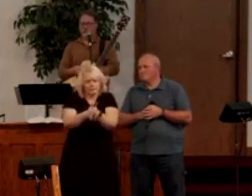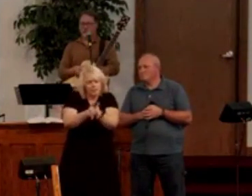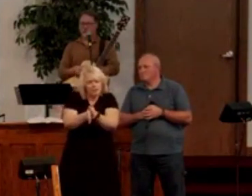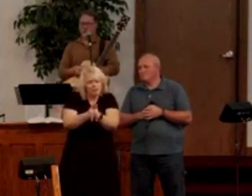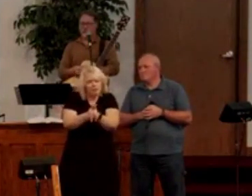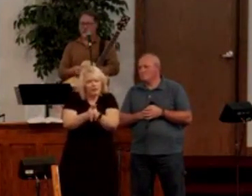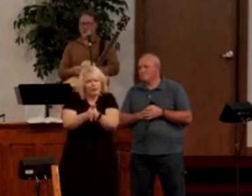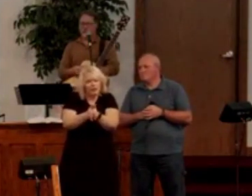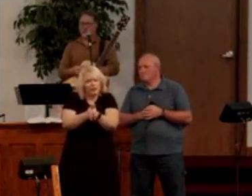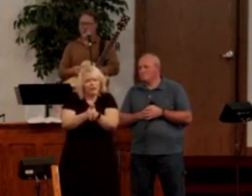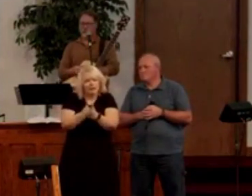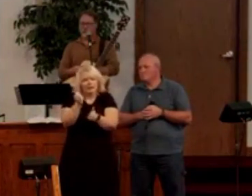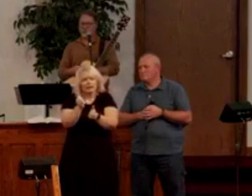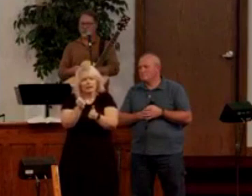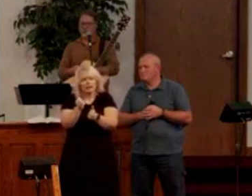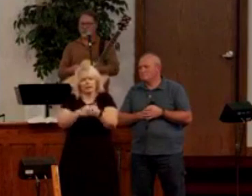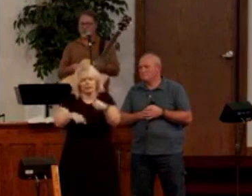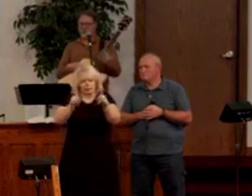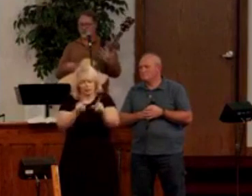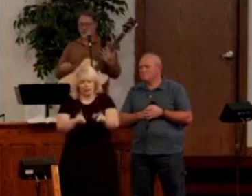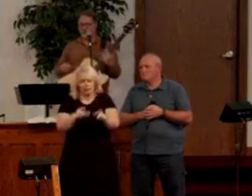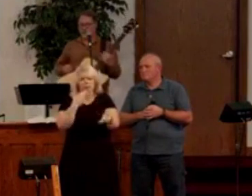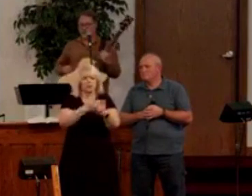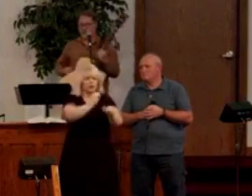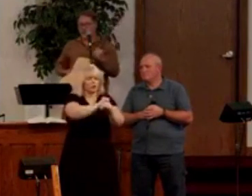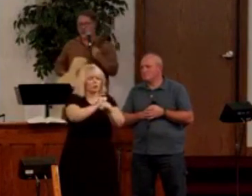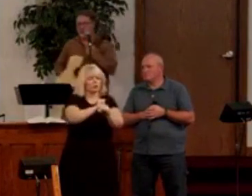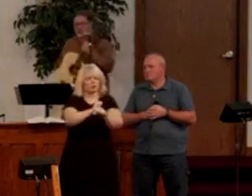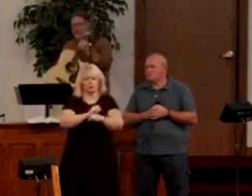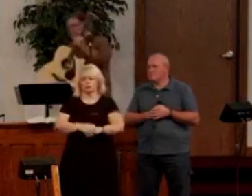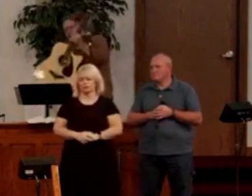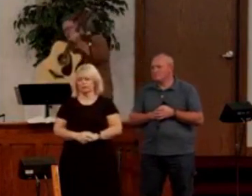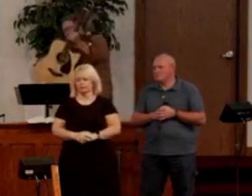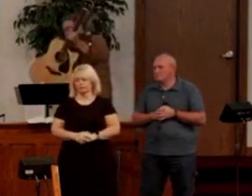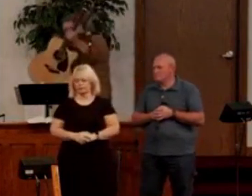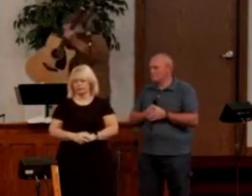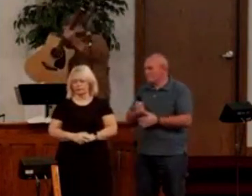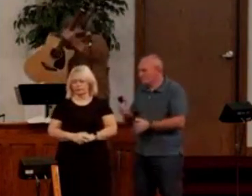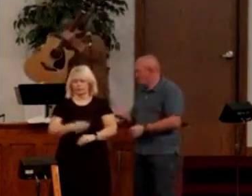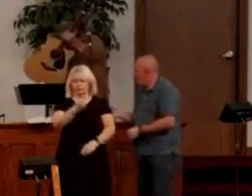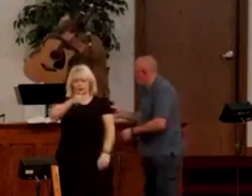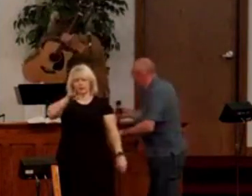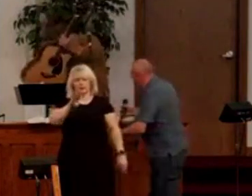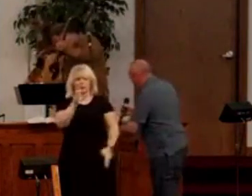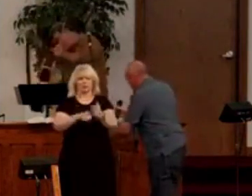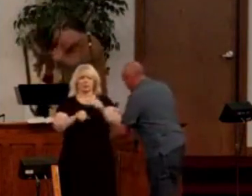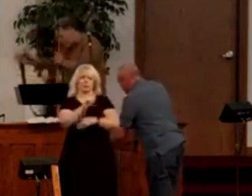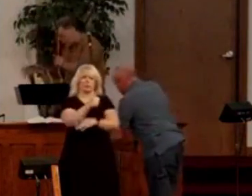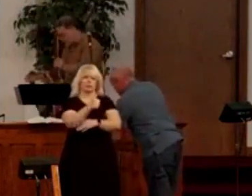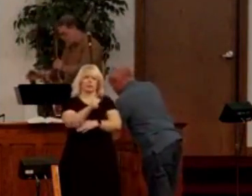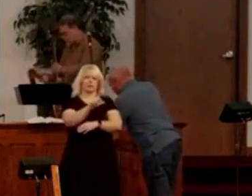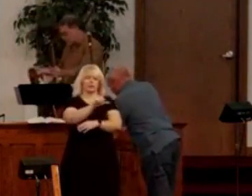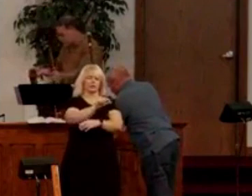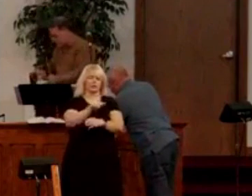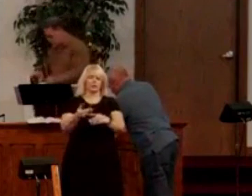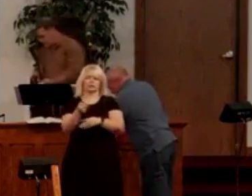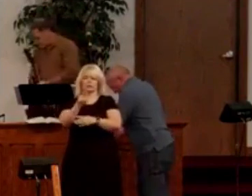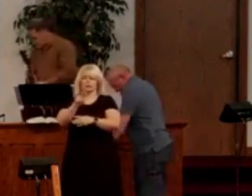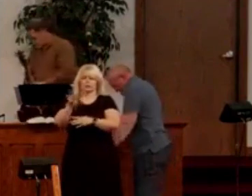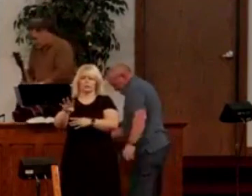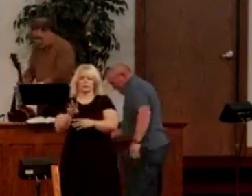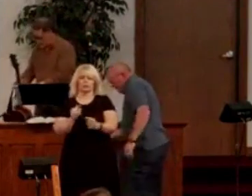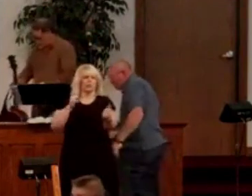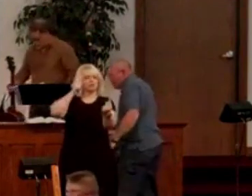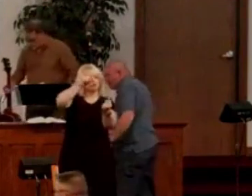another to acts of love and good works. Hebrews 10, 20 through 24. All right, thank you, Dana. There's our goal